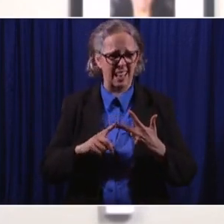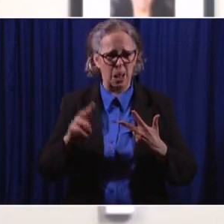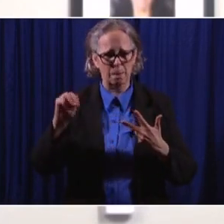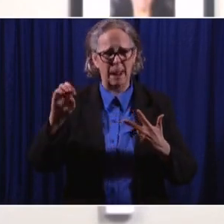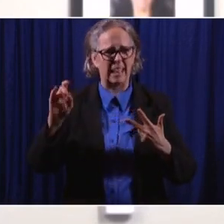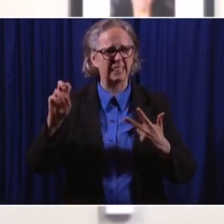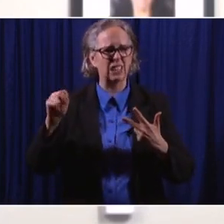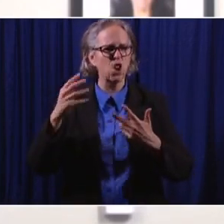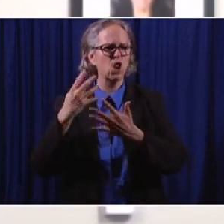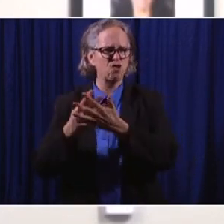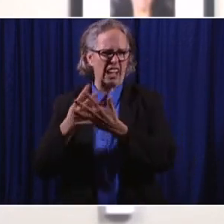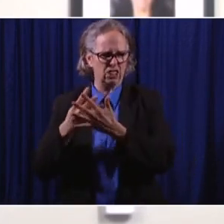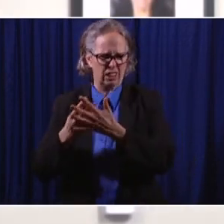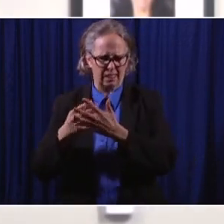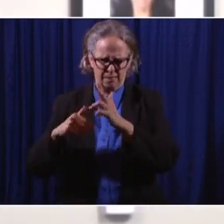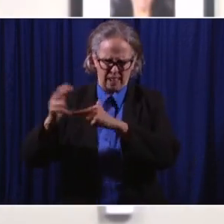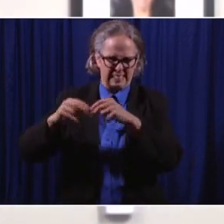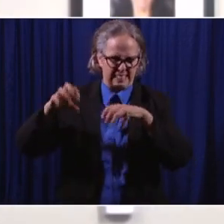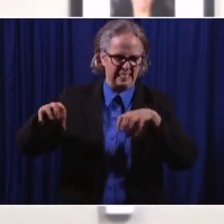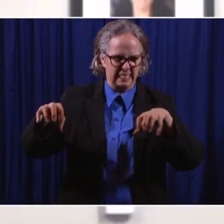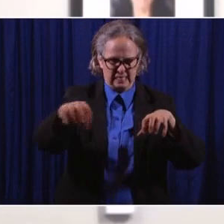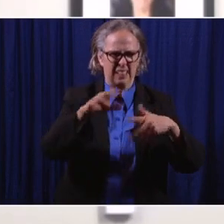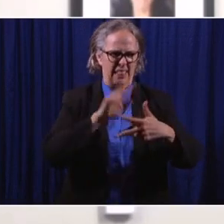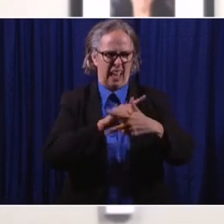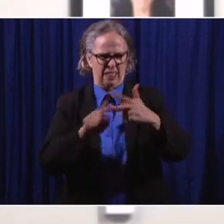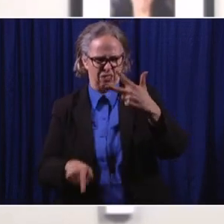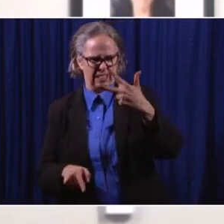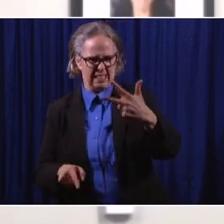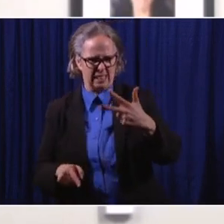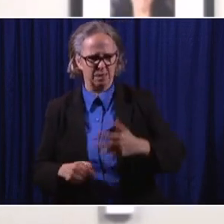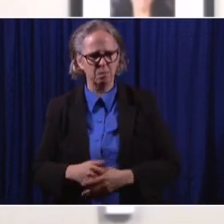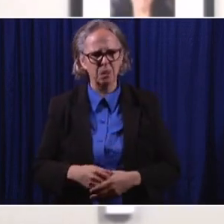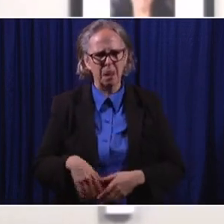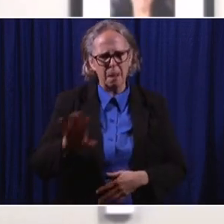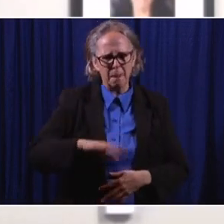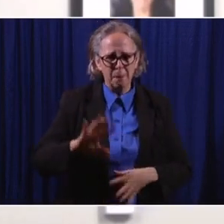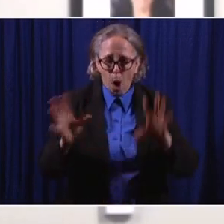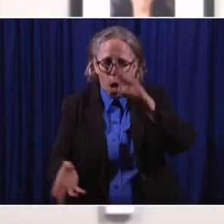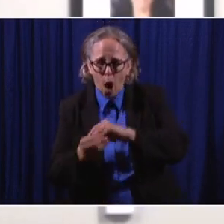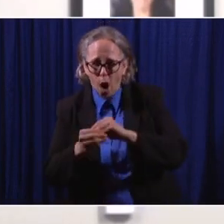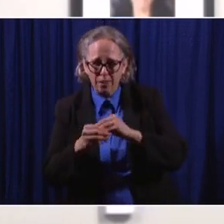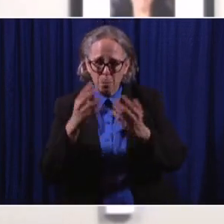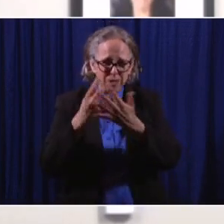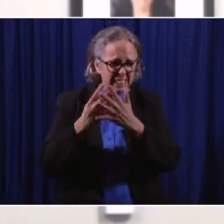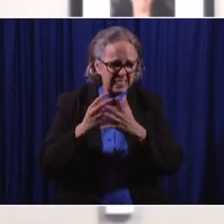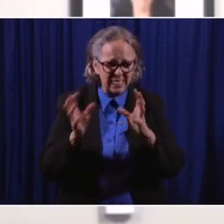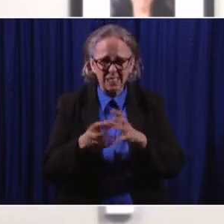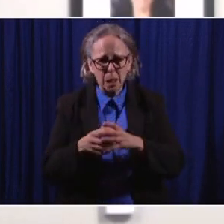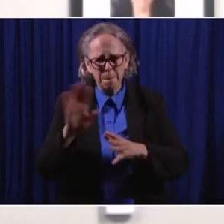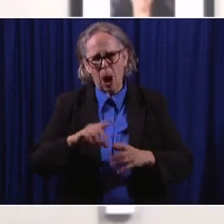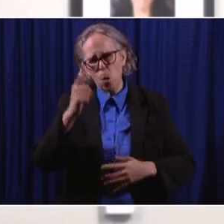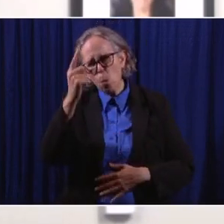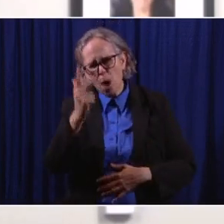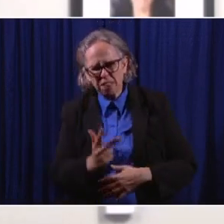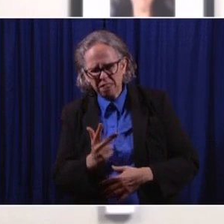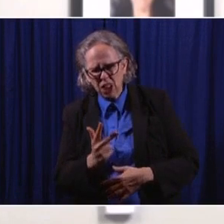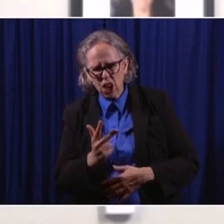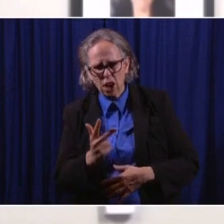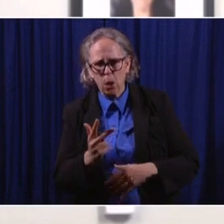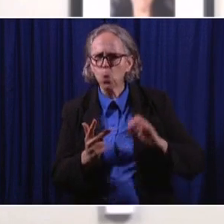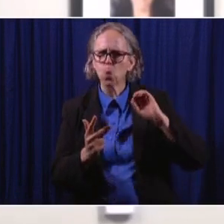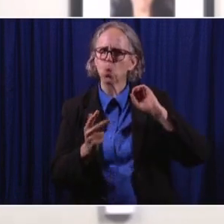cases. We have about 1/3 of our prisons that don't have COVID at all, not in their wastewater, not with their staff testing,